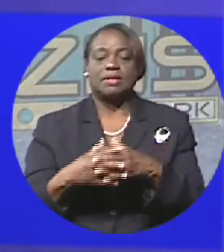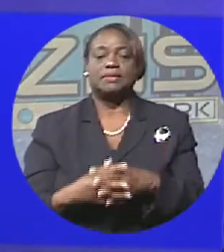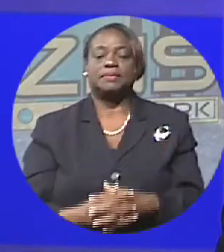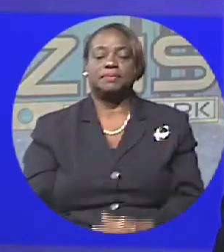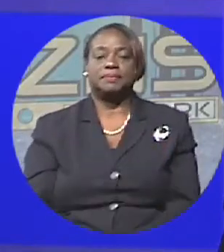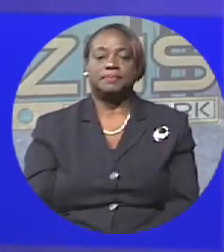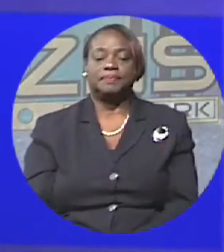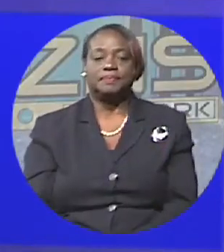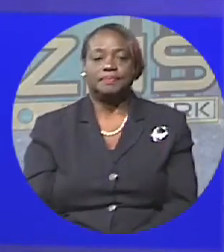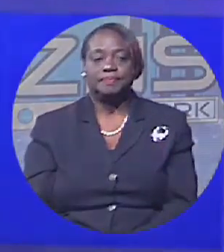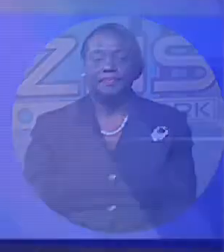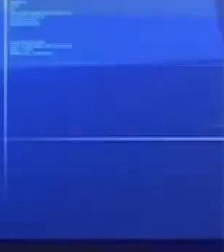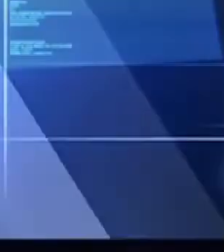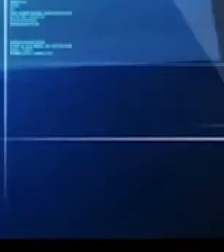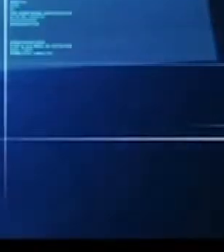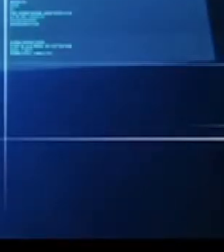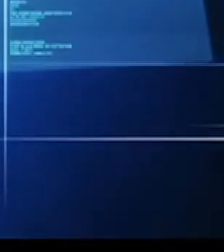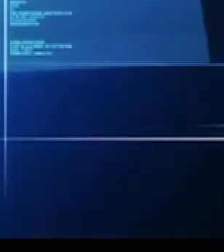back after the break.